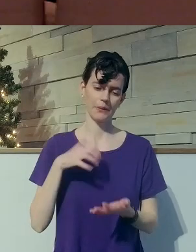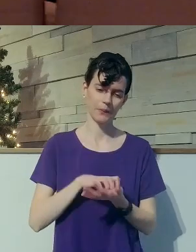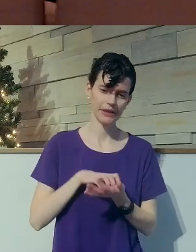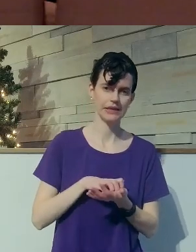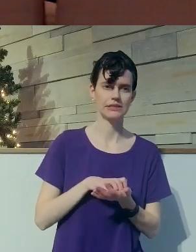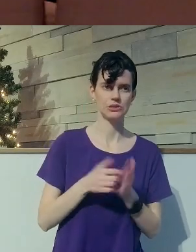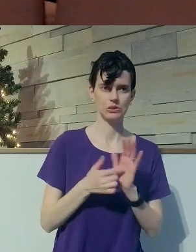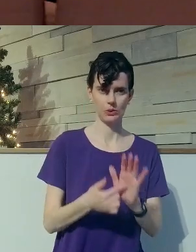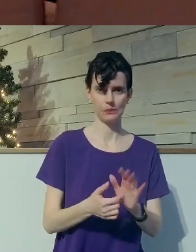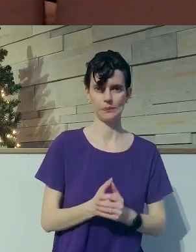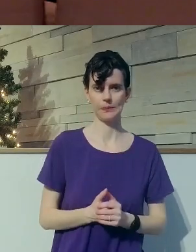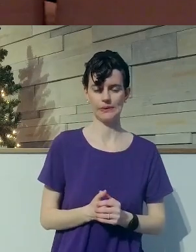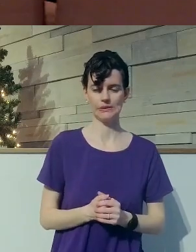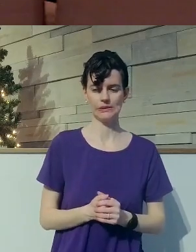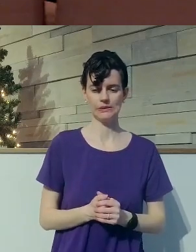show.